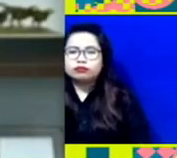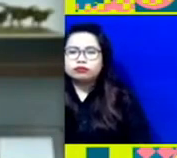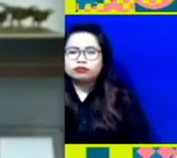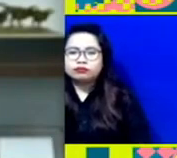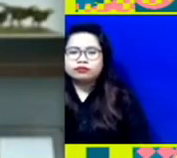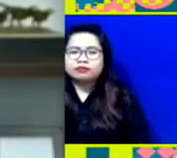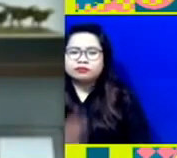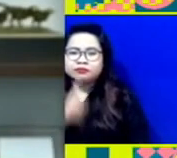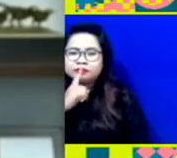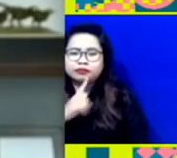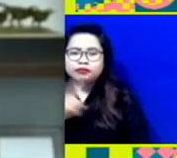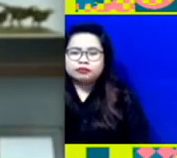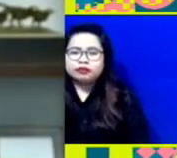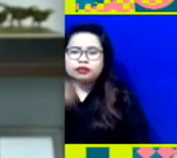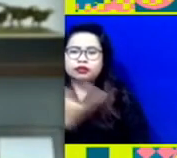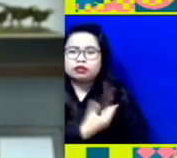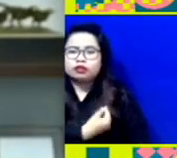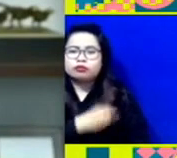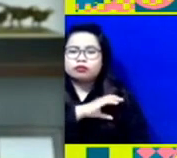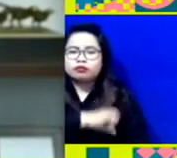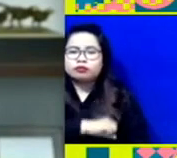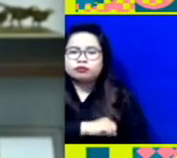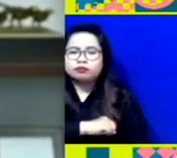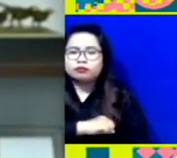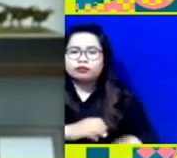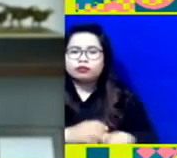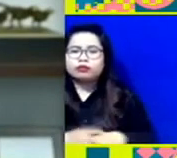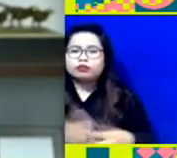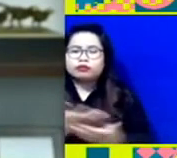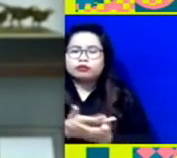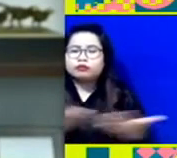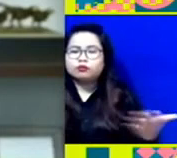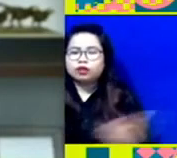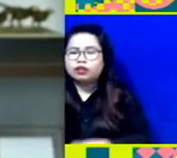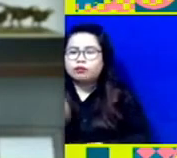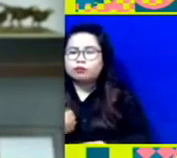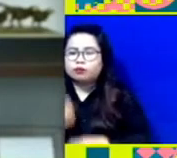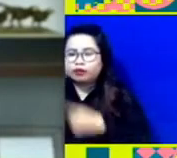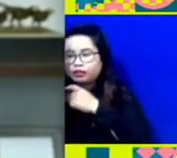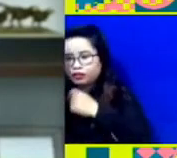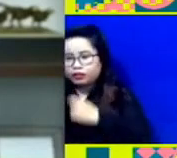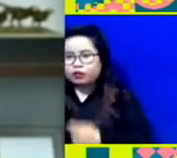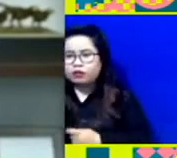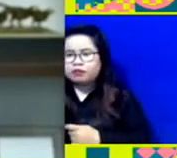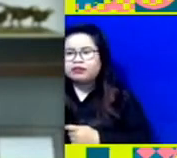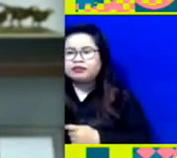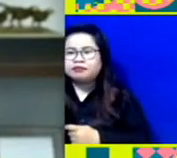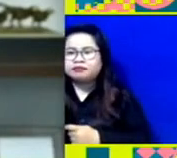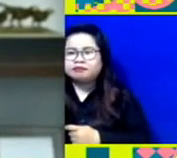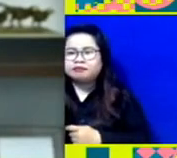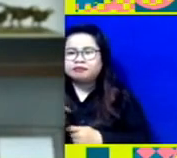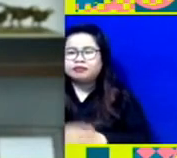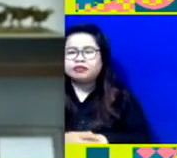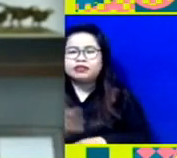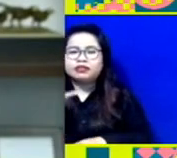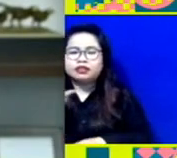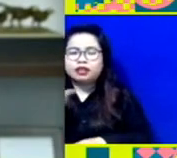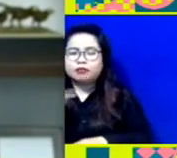Bismillahirrahmanirrahim. Honorable guests and excellencies, yang kami hormati Bapak Suharso Mono